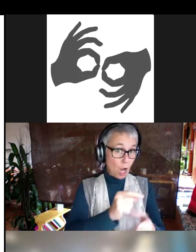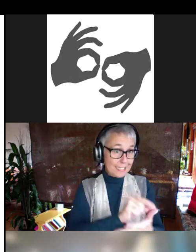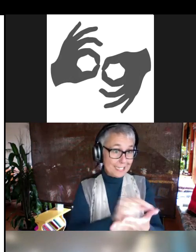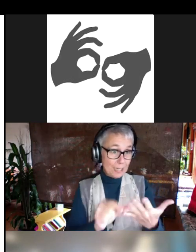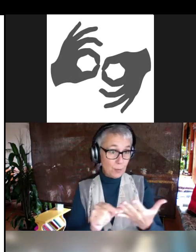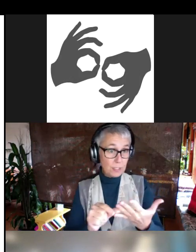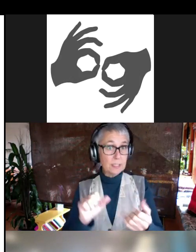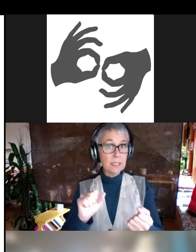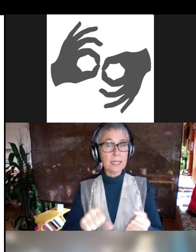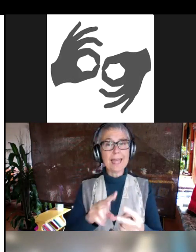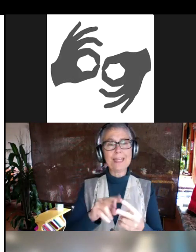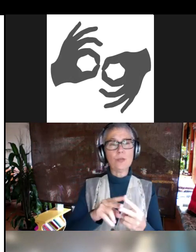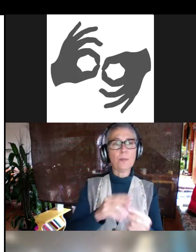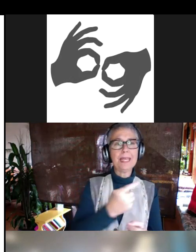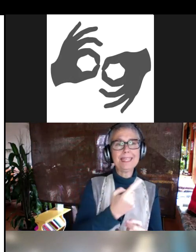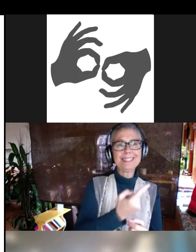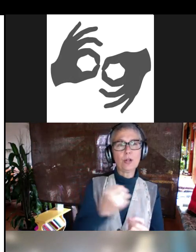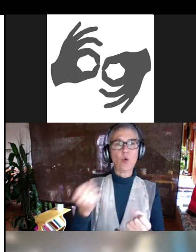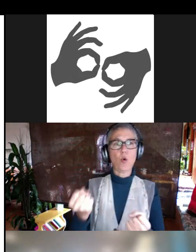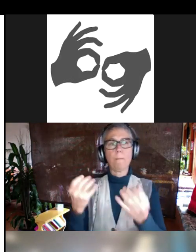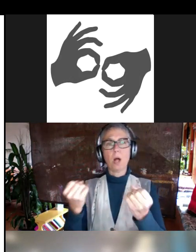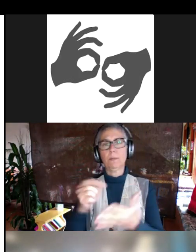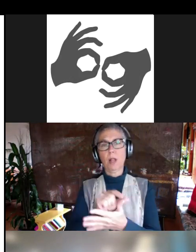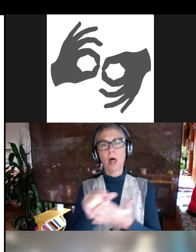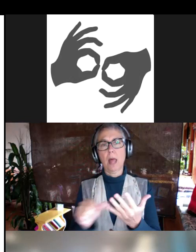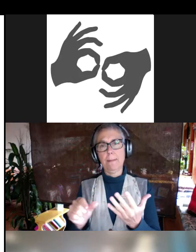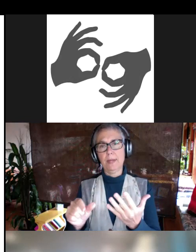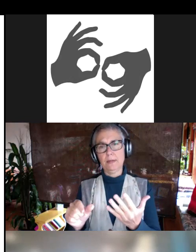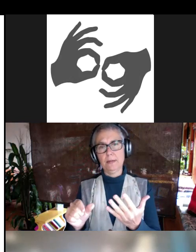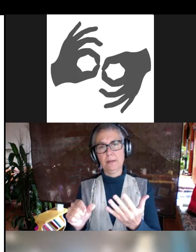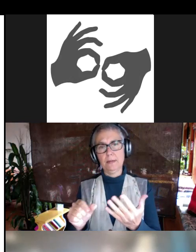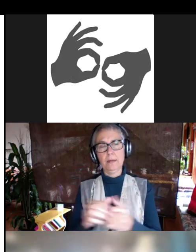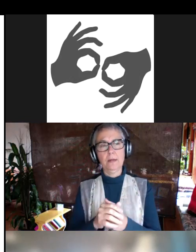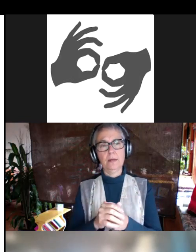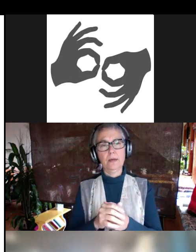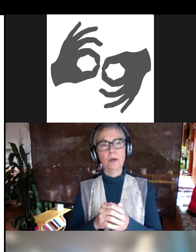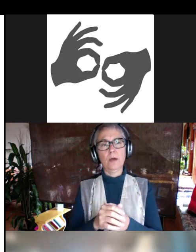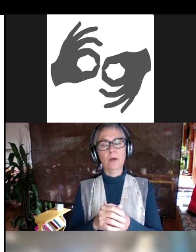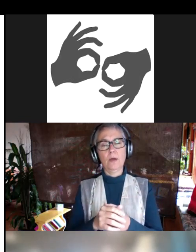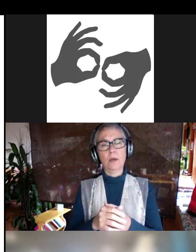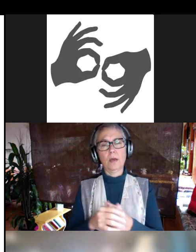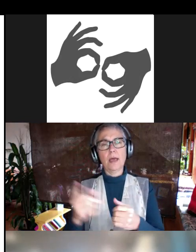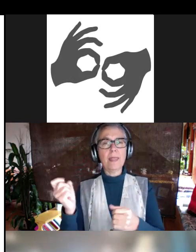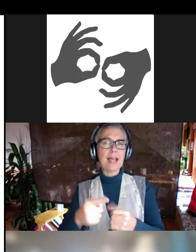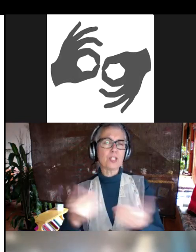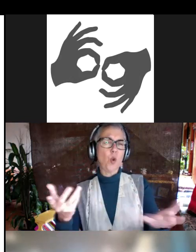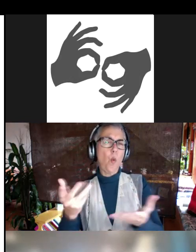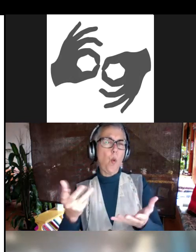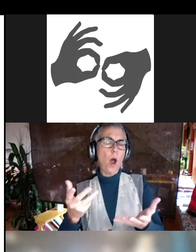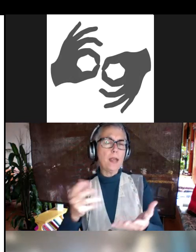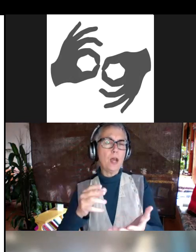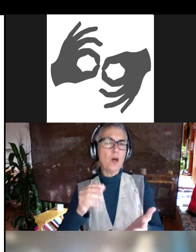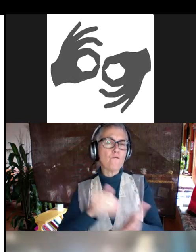look at an MSA, a multiple sequence alignment, and essentially ask, with what frequency, and this is in the naive sense, with